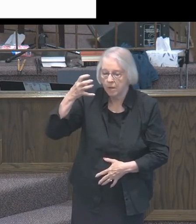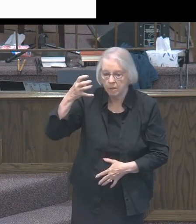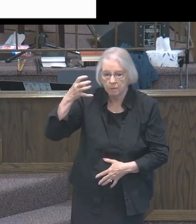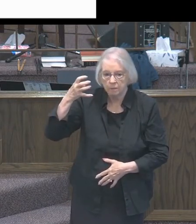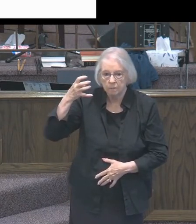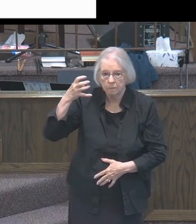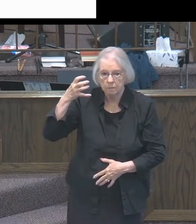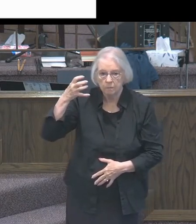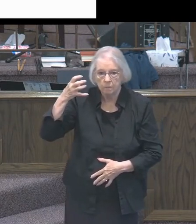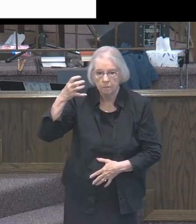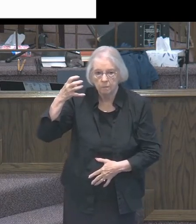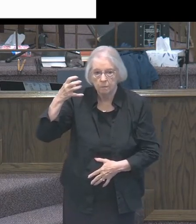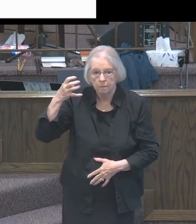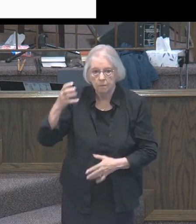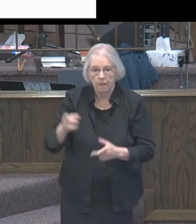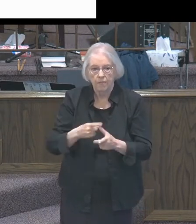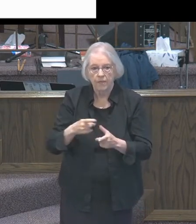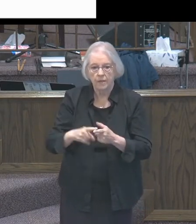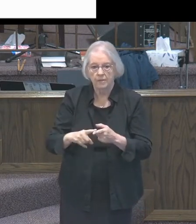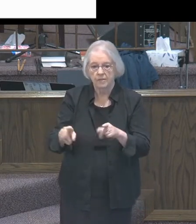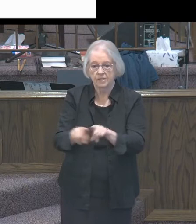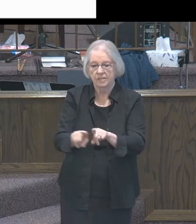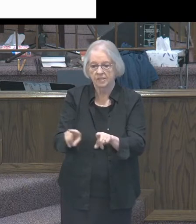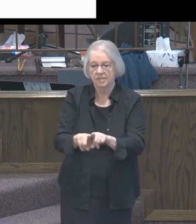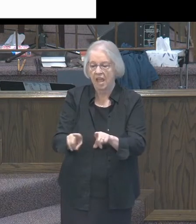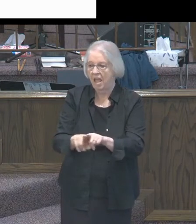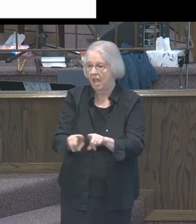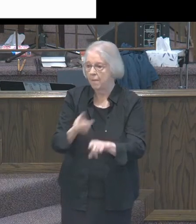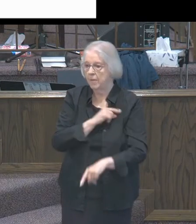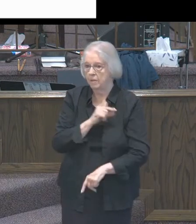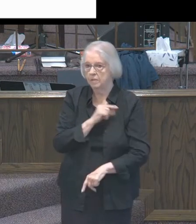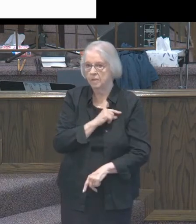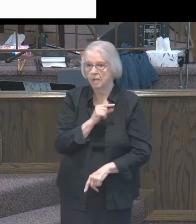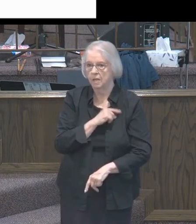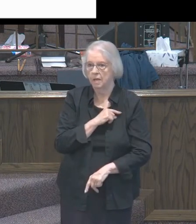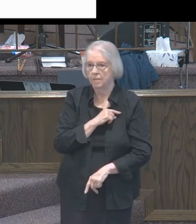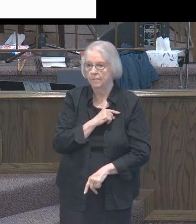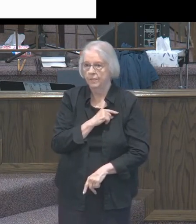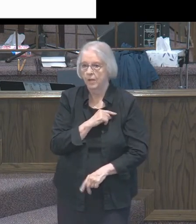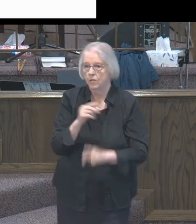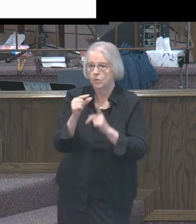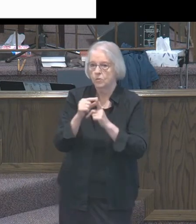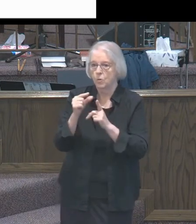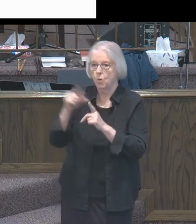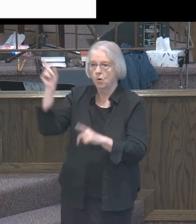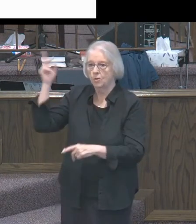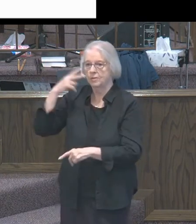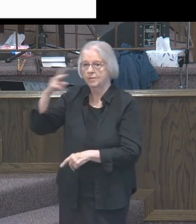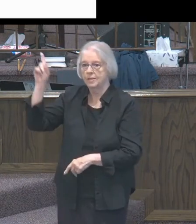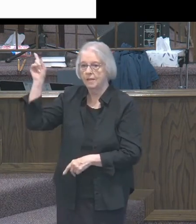all kinds of interpretations for raca. All right, I just like to say that because it sounds, if you roll it right, it